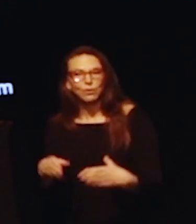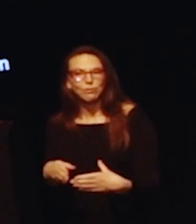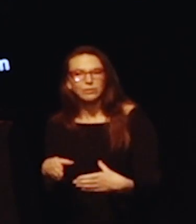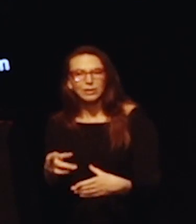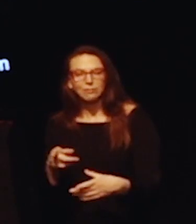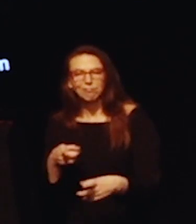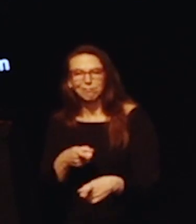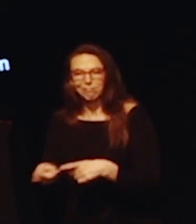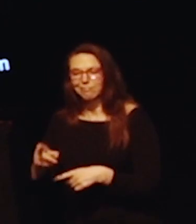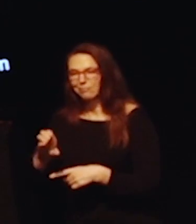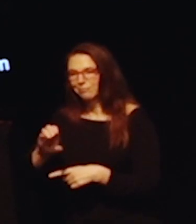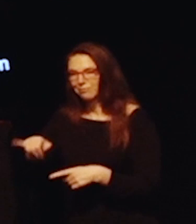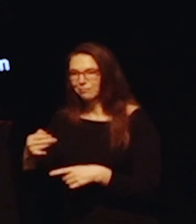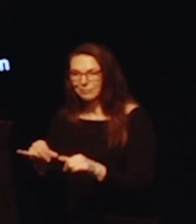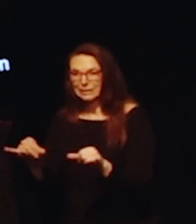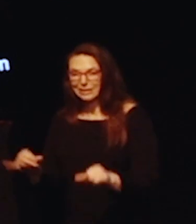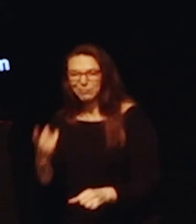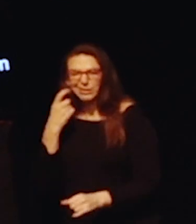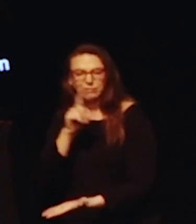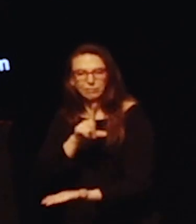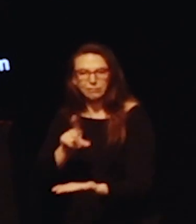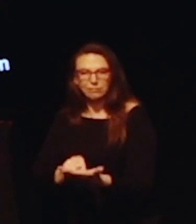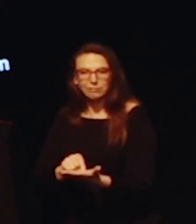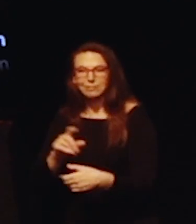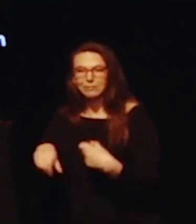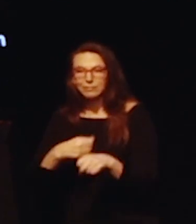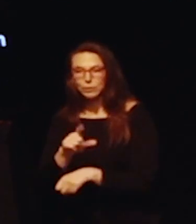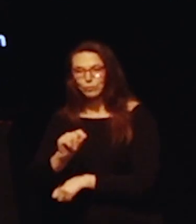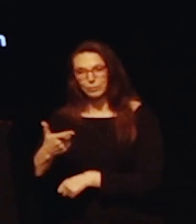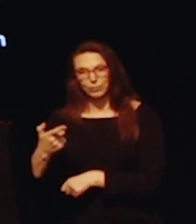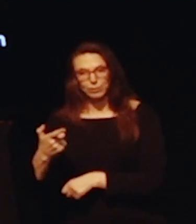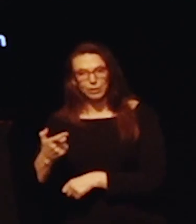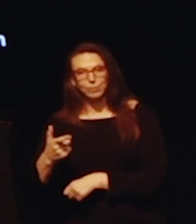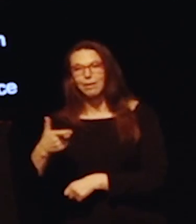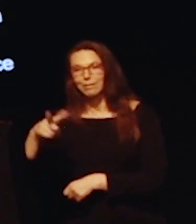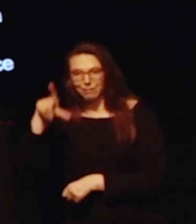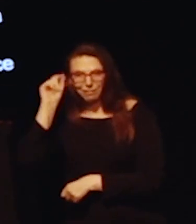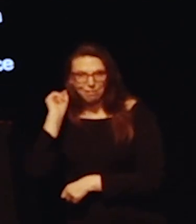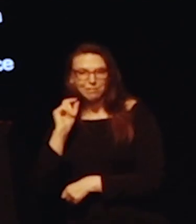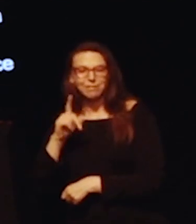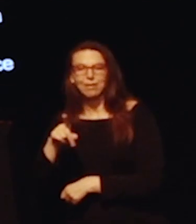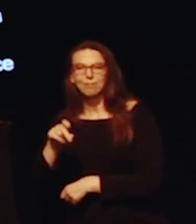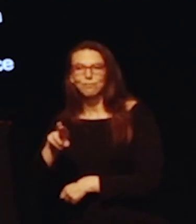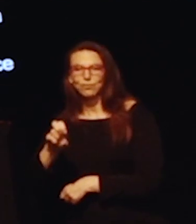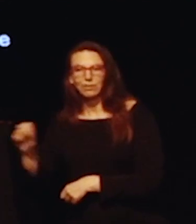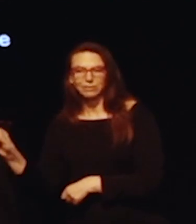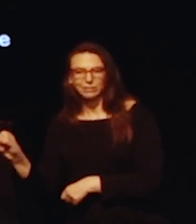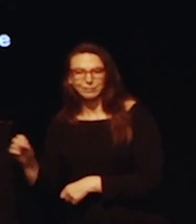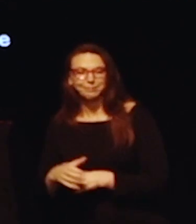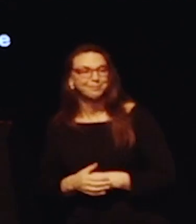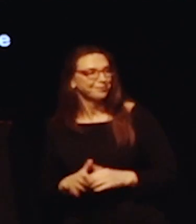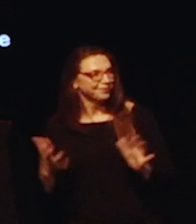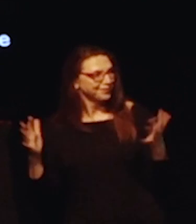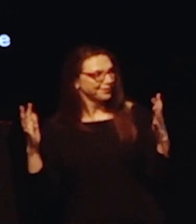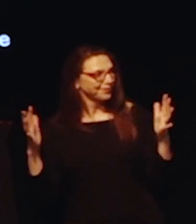in the criminal justice system that was actually just published in 2021 by Gallaudet Press.